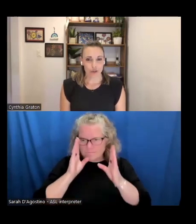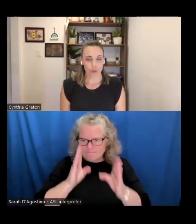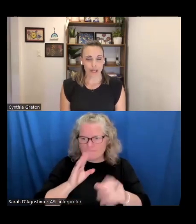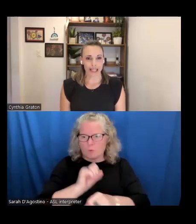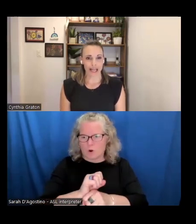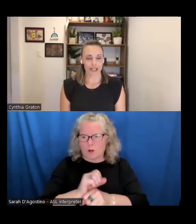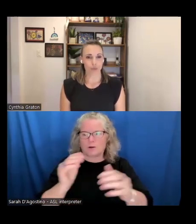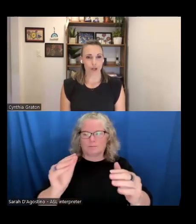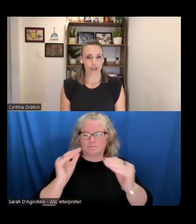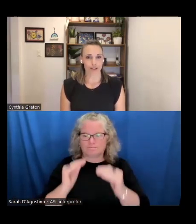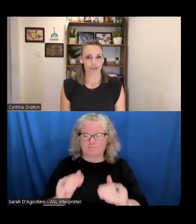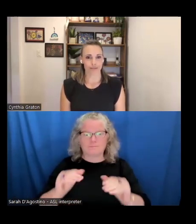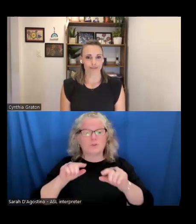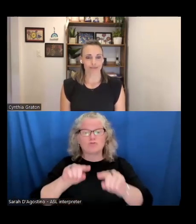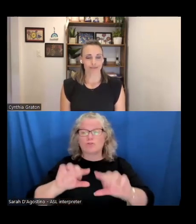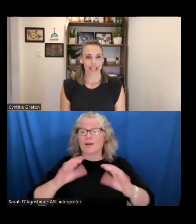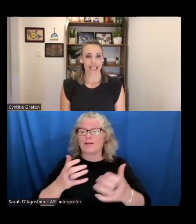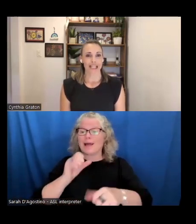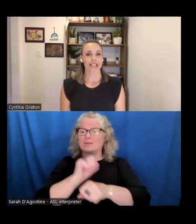silent during classwork.